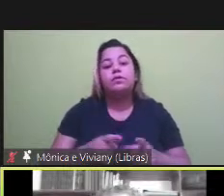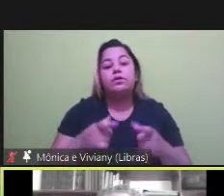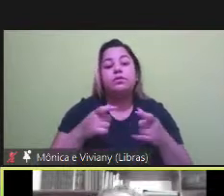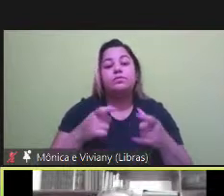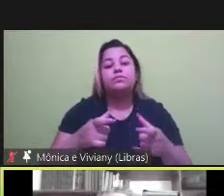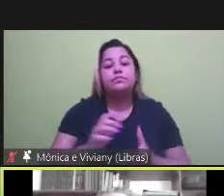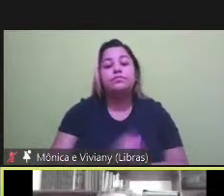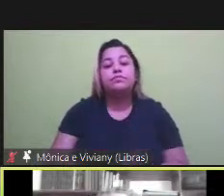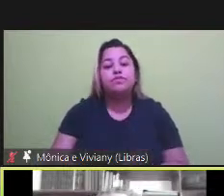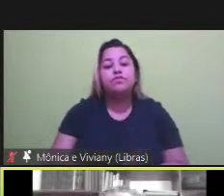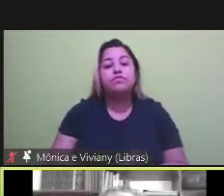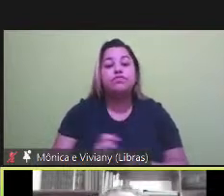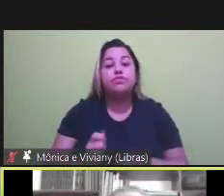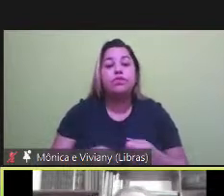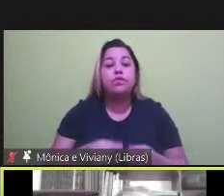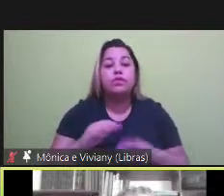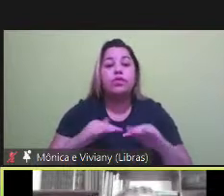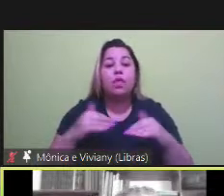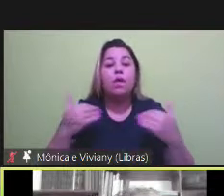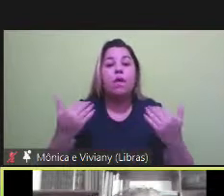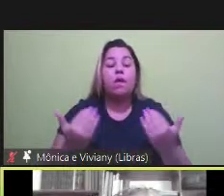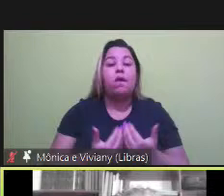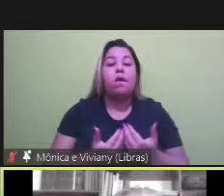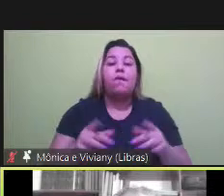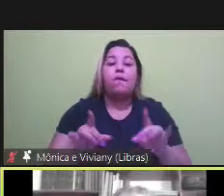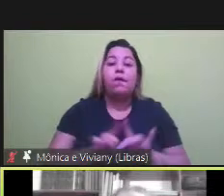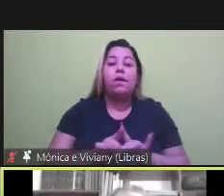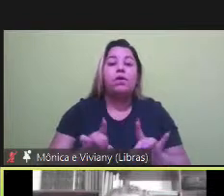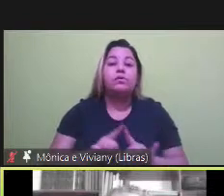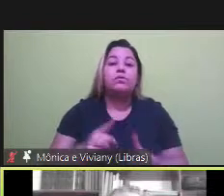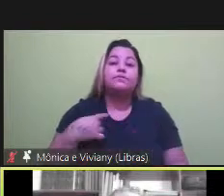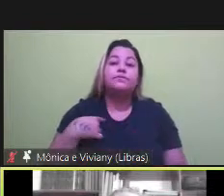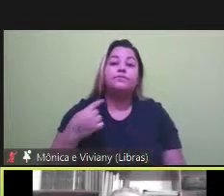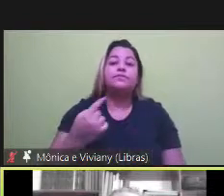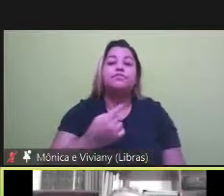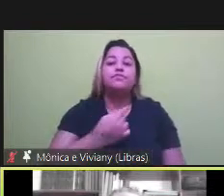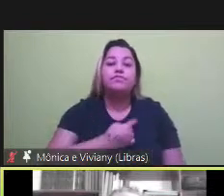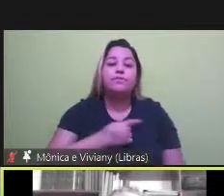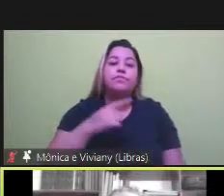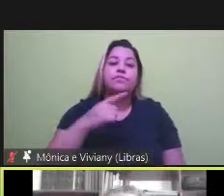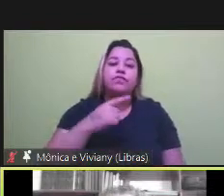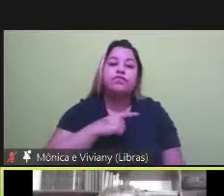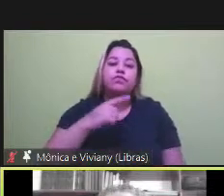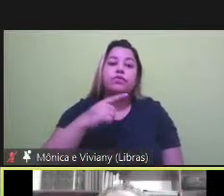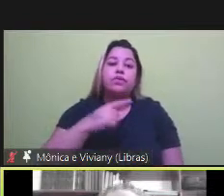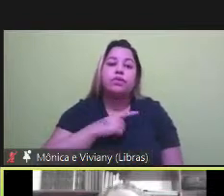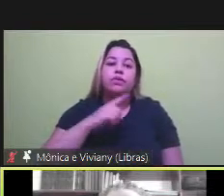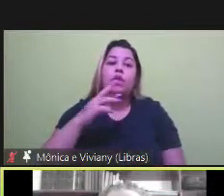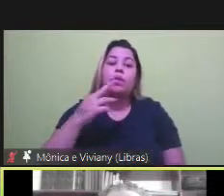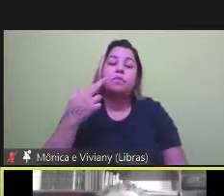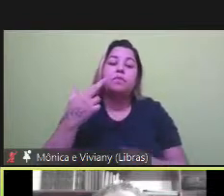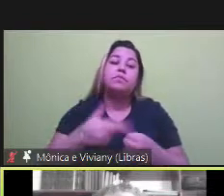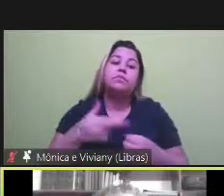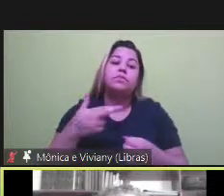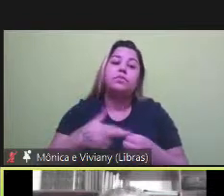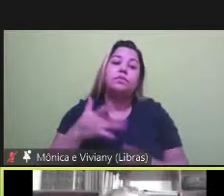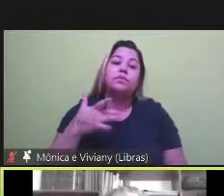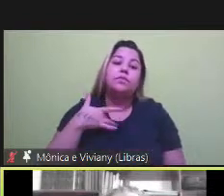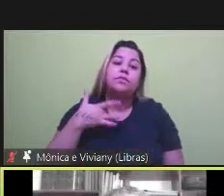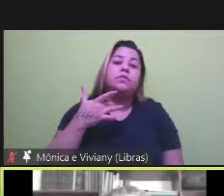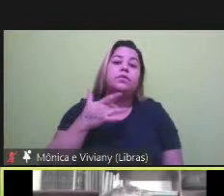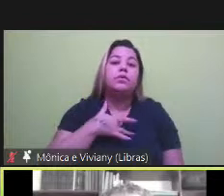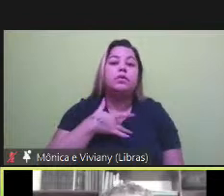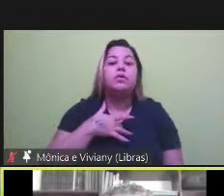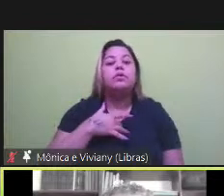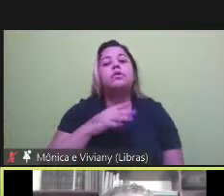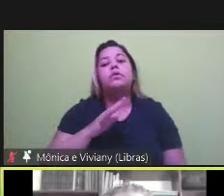healthcare, and that involves the general community and many stakeholders, and that the healthcare department supports it